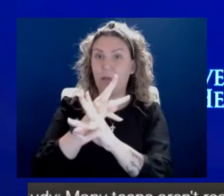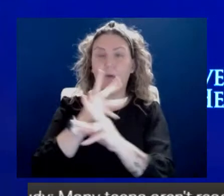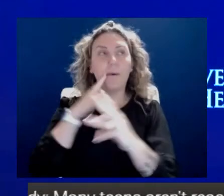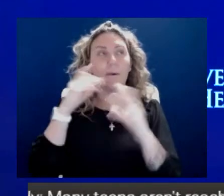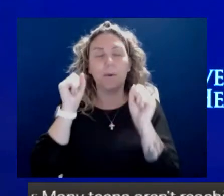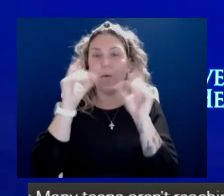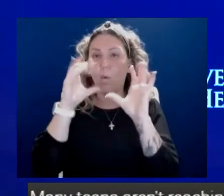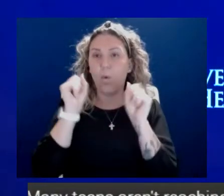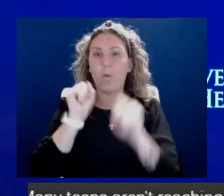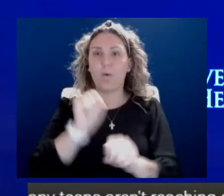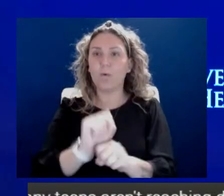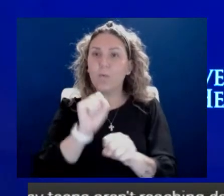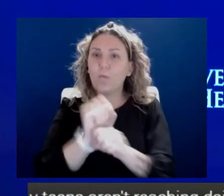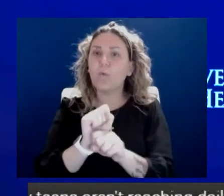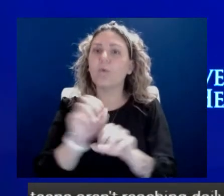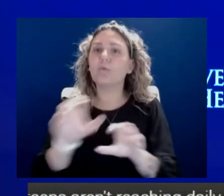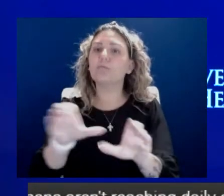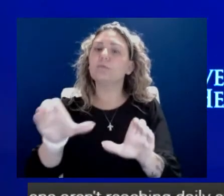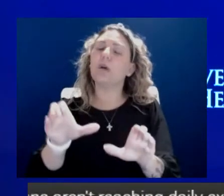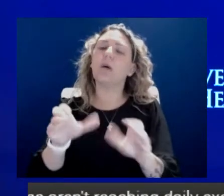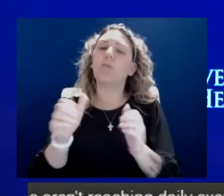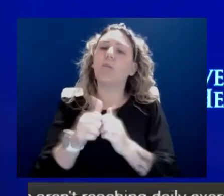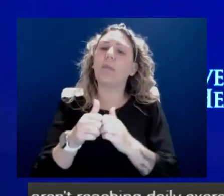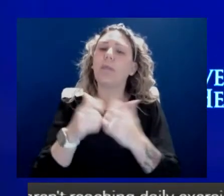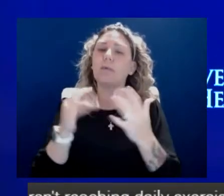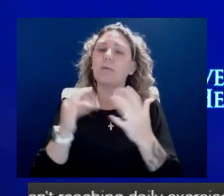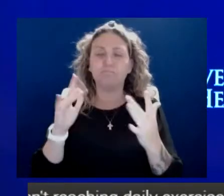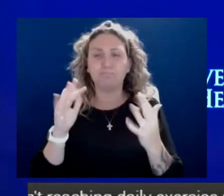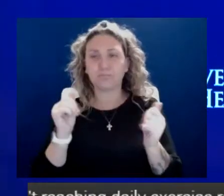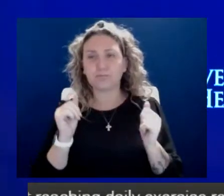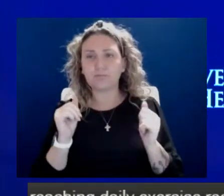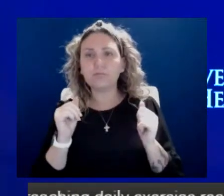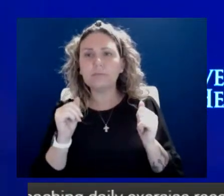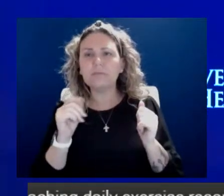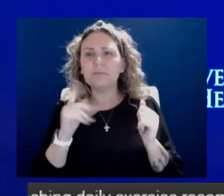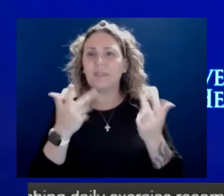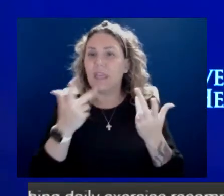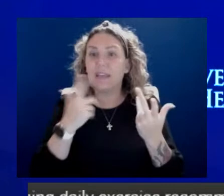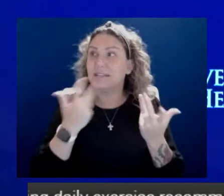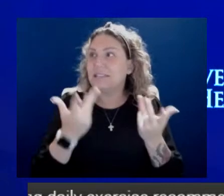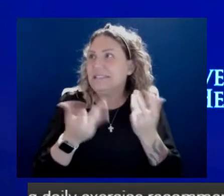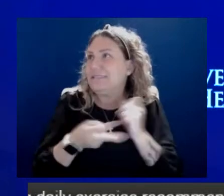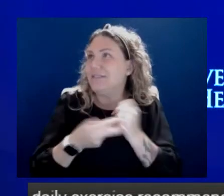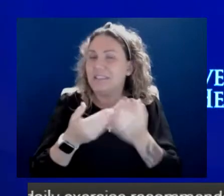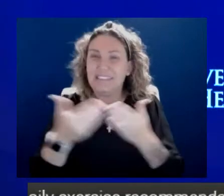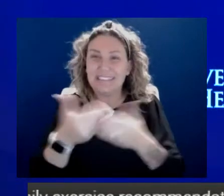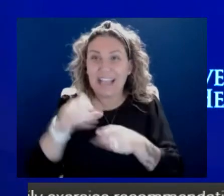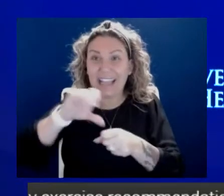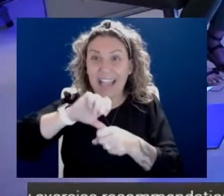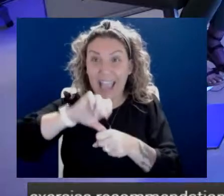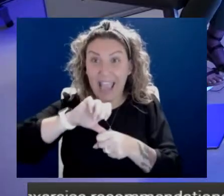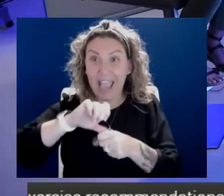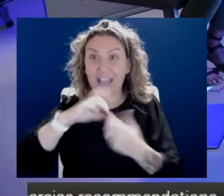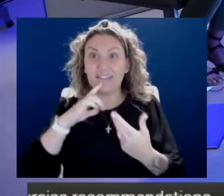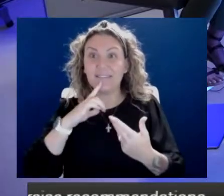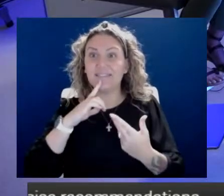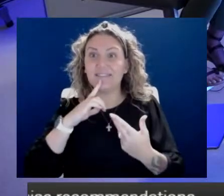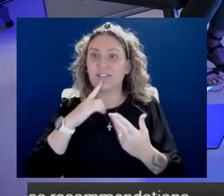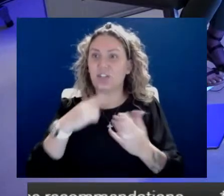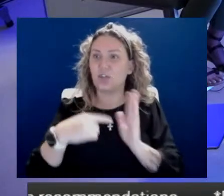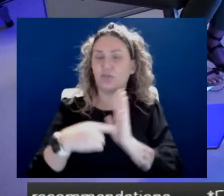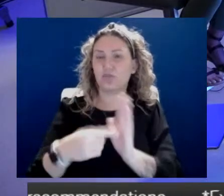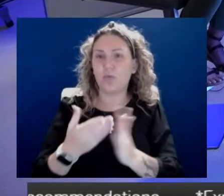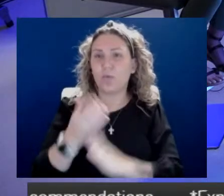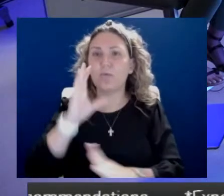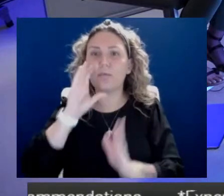seen with just kind of saving things on simple things like gas. Show us through pictures. It's so much easier